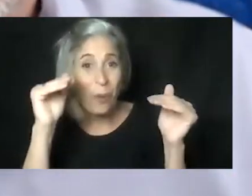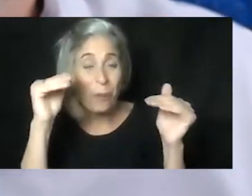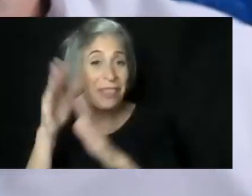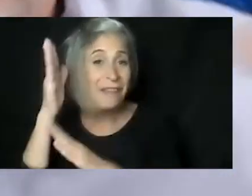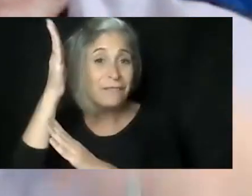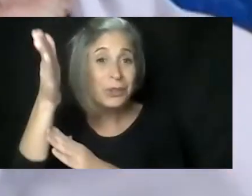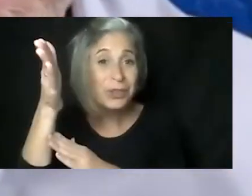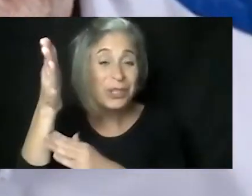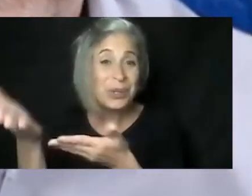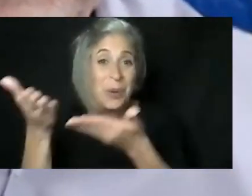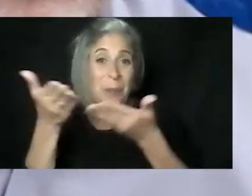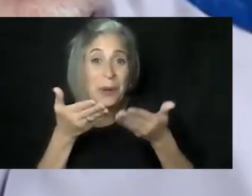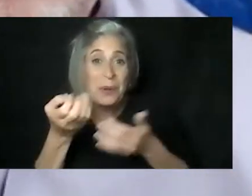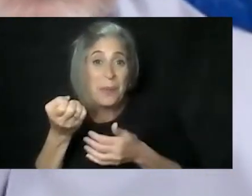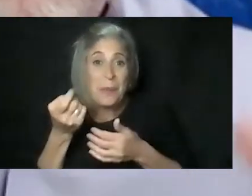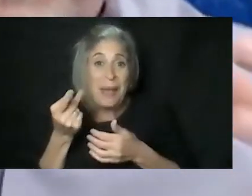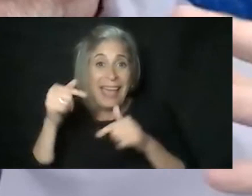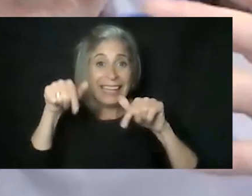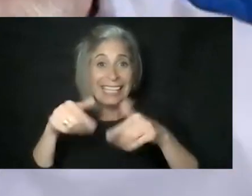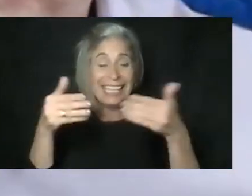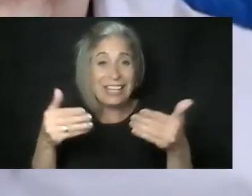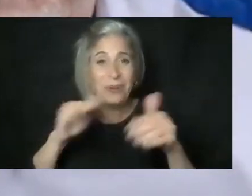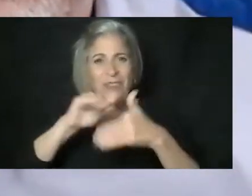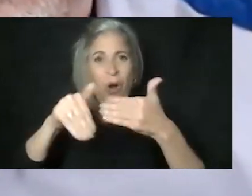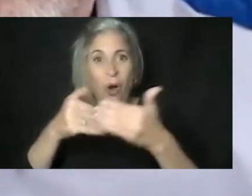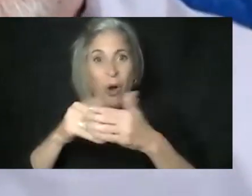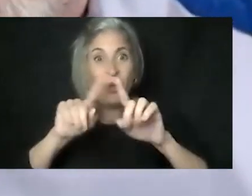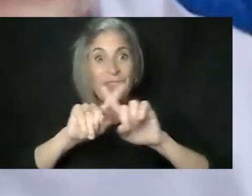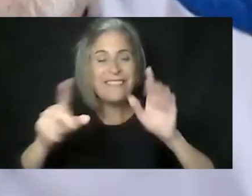future, I can bring you guys back in here and we'll have a whole different